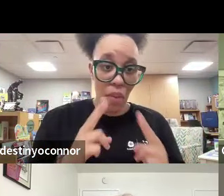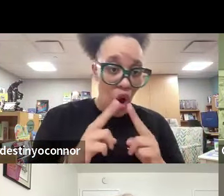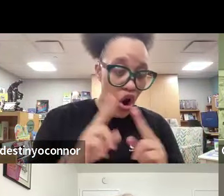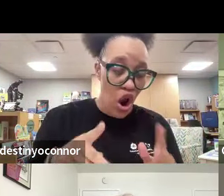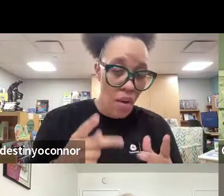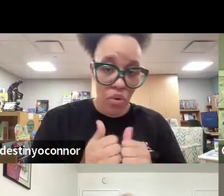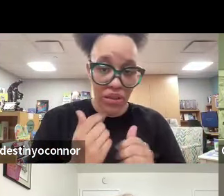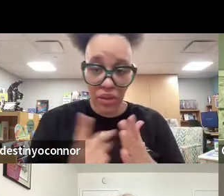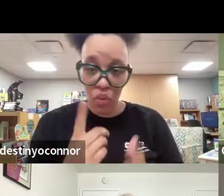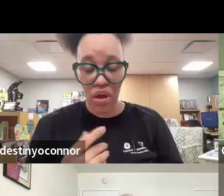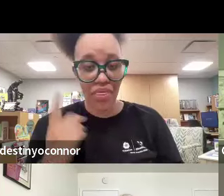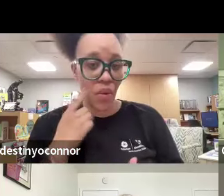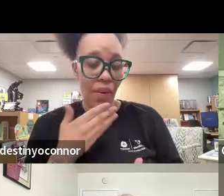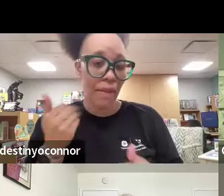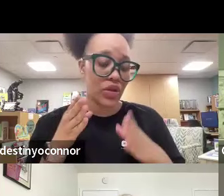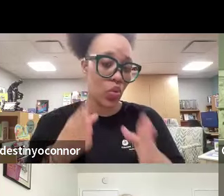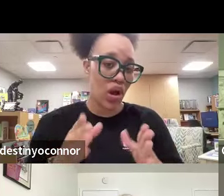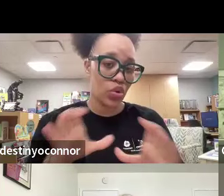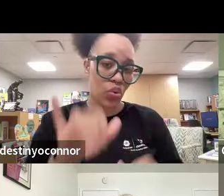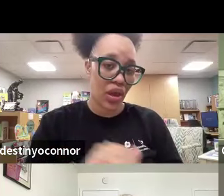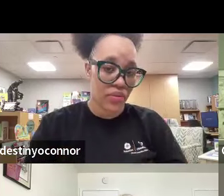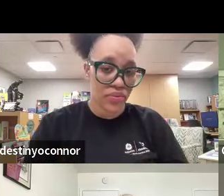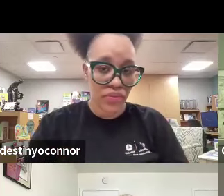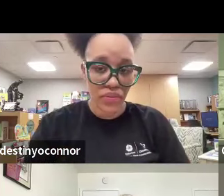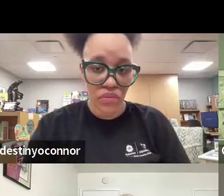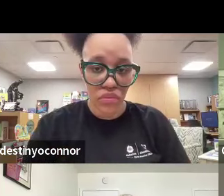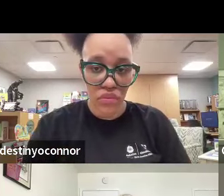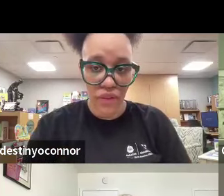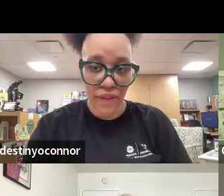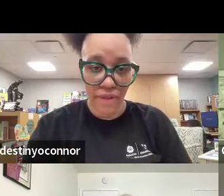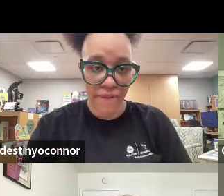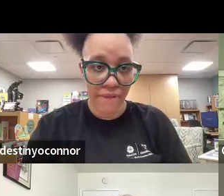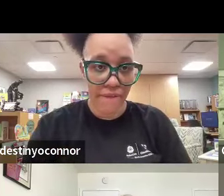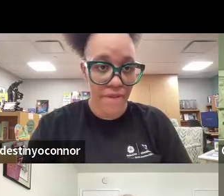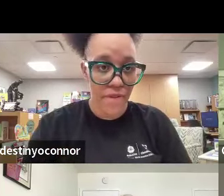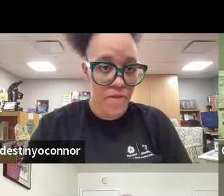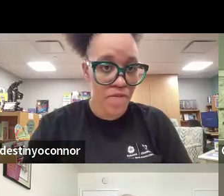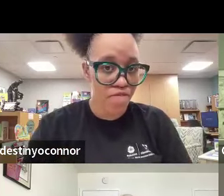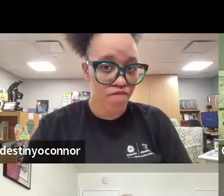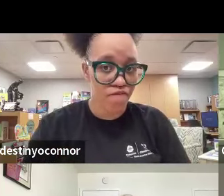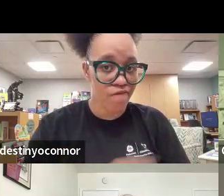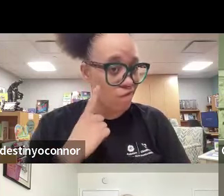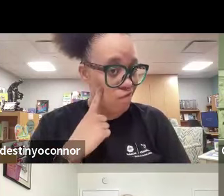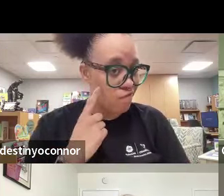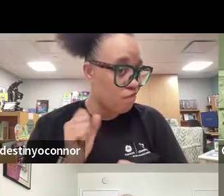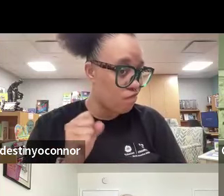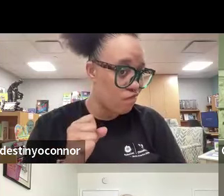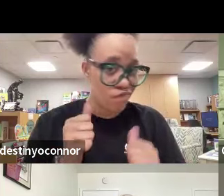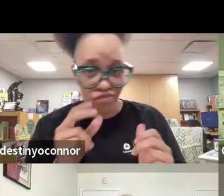approach this. But does anybody else have any other ideas? Do you guys want to partner up? Do you want to do small groups? I personally think that's the best